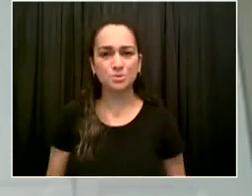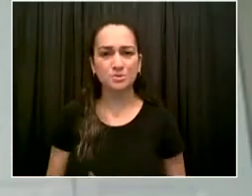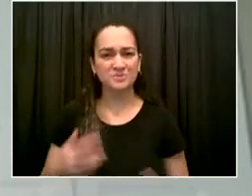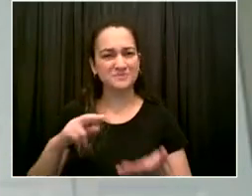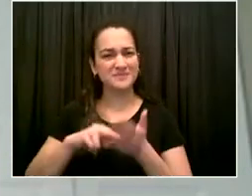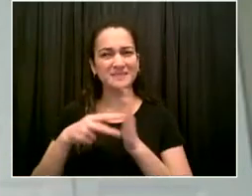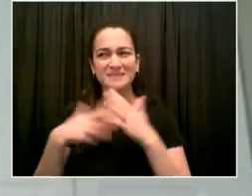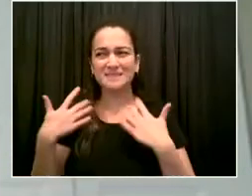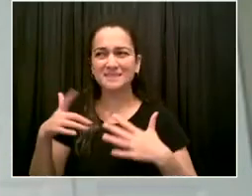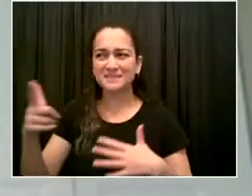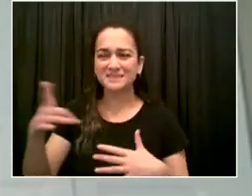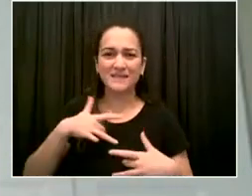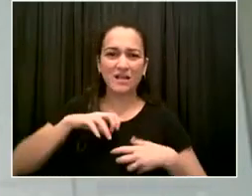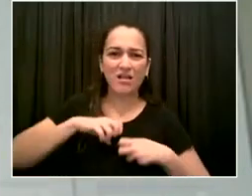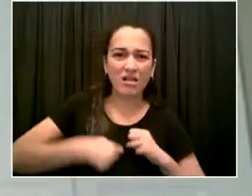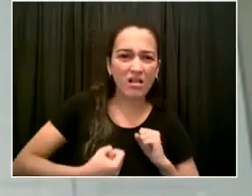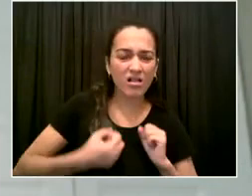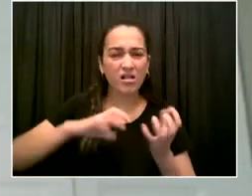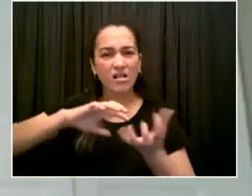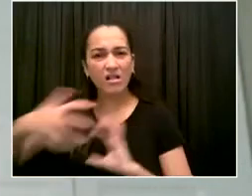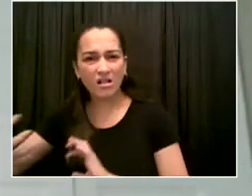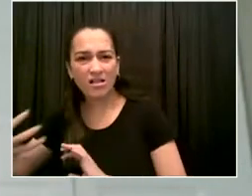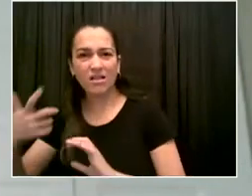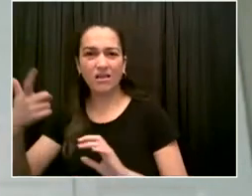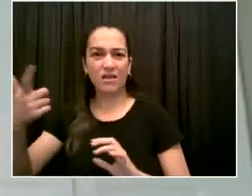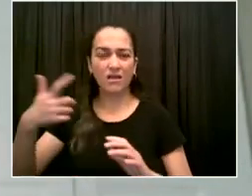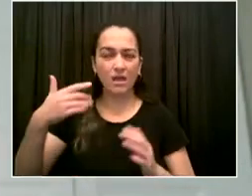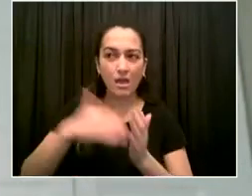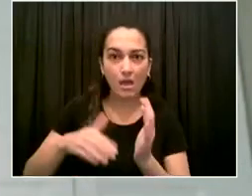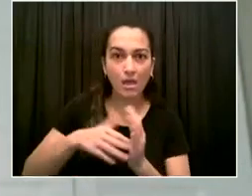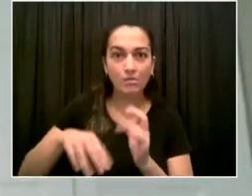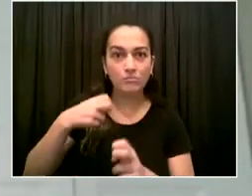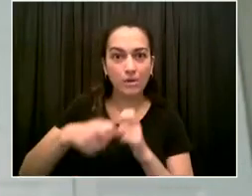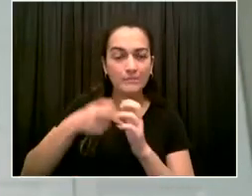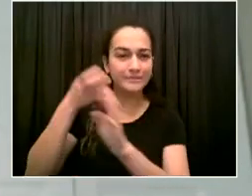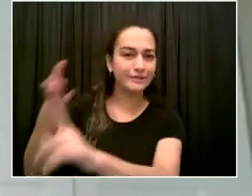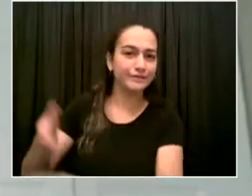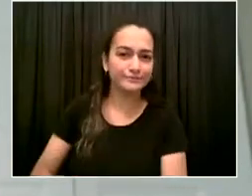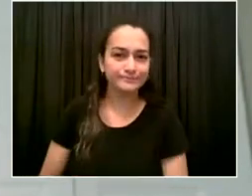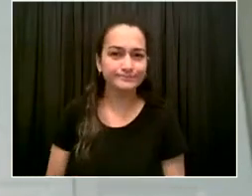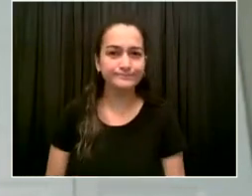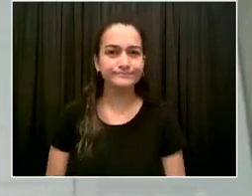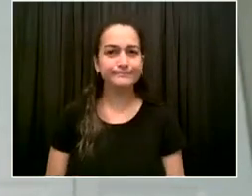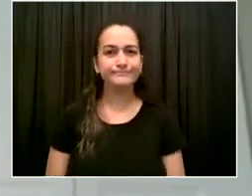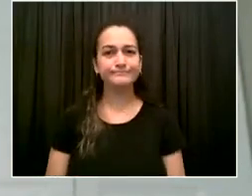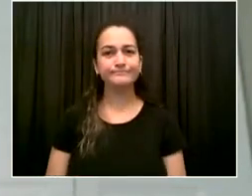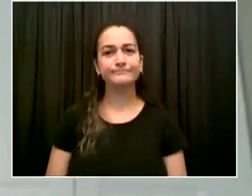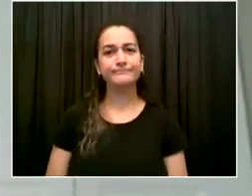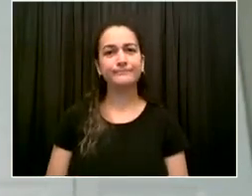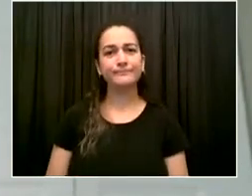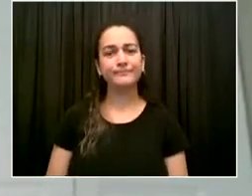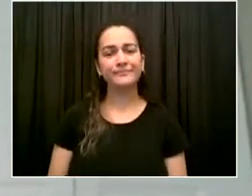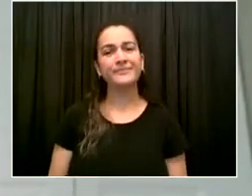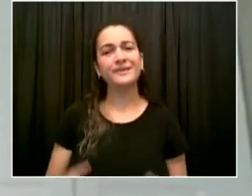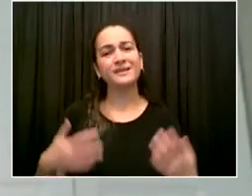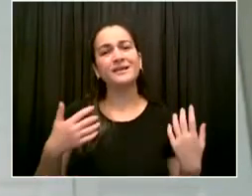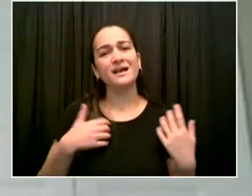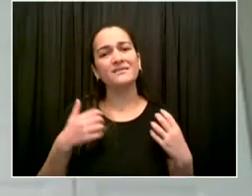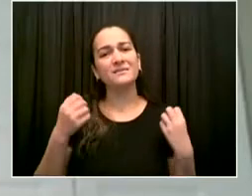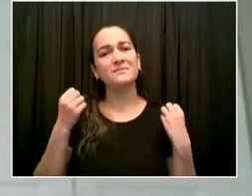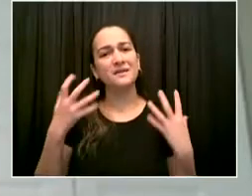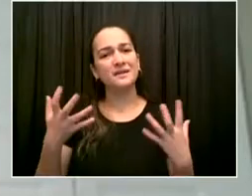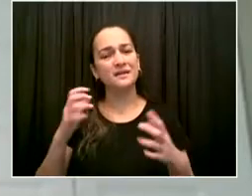Life of Hope, and also doing some great work. But this was important to me, and I do want to shout out Pastor Sam